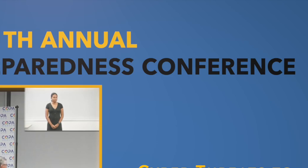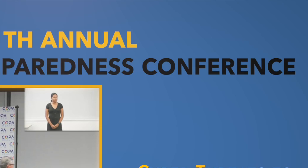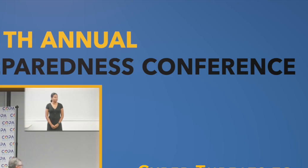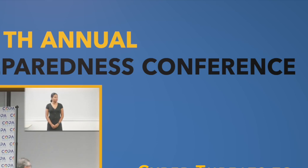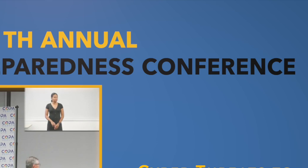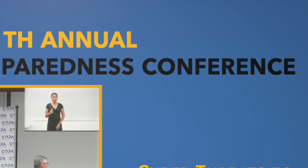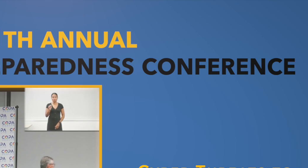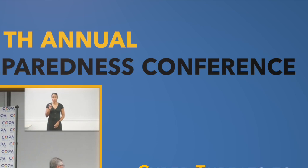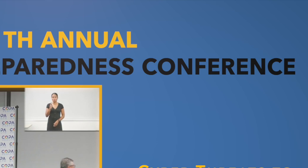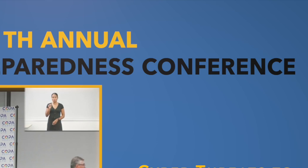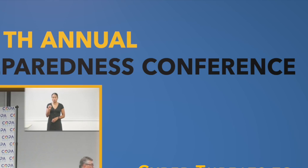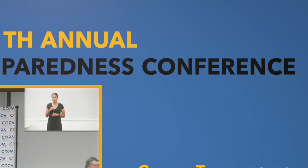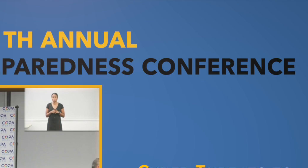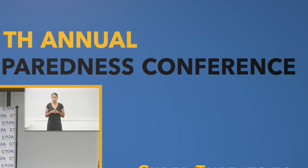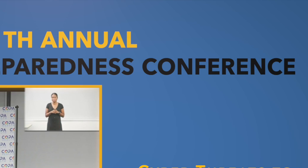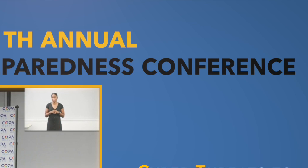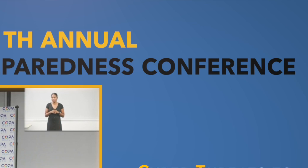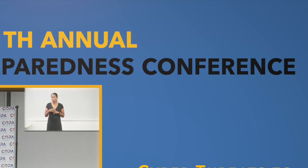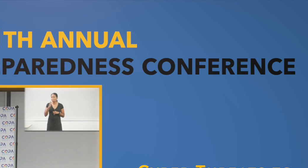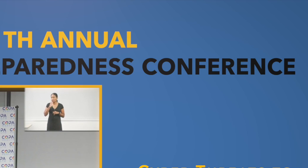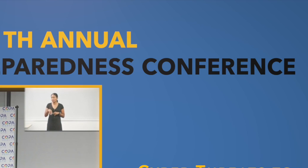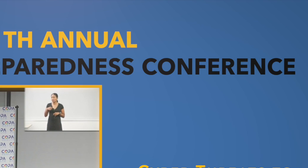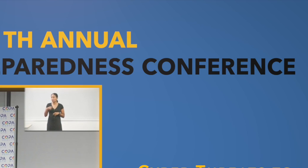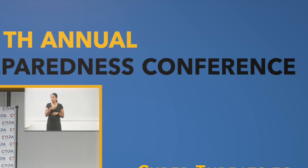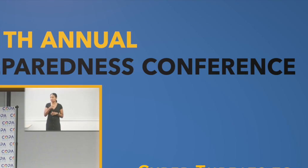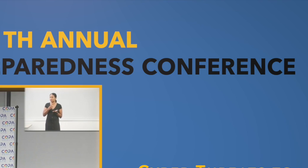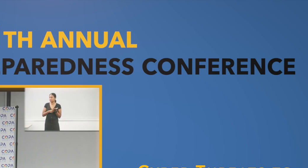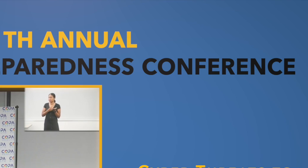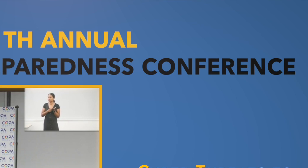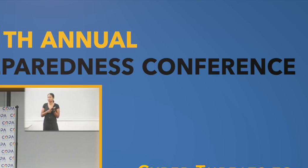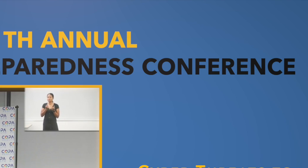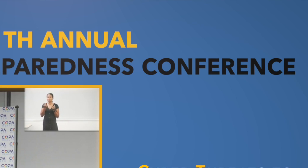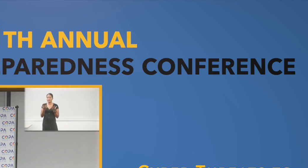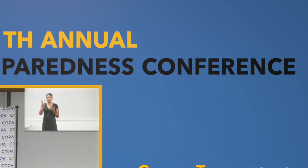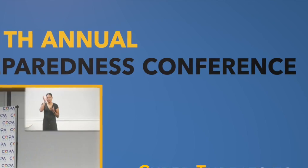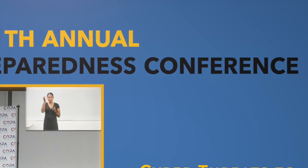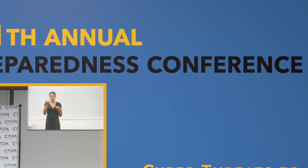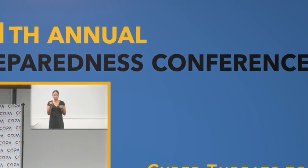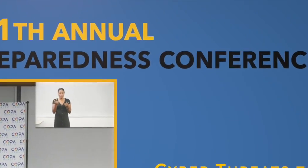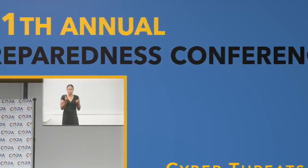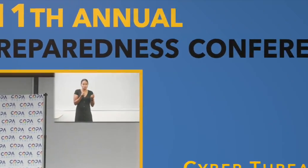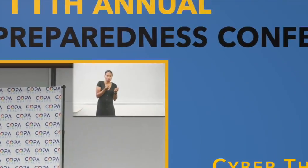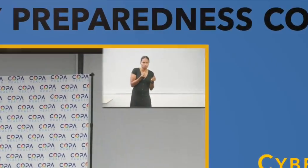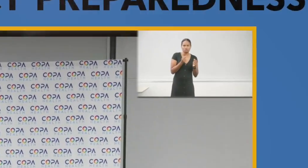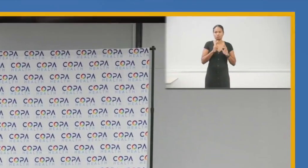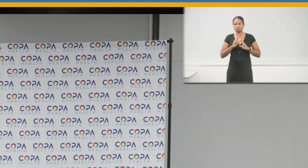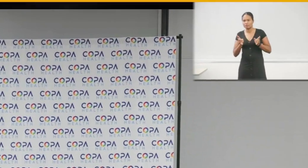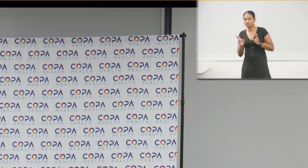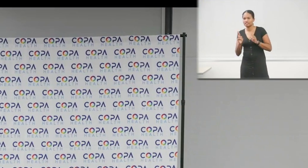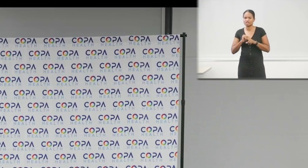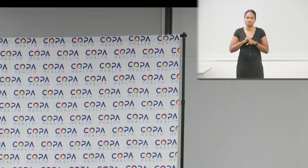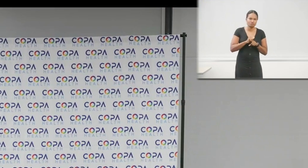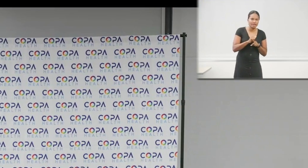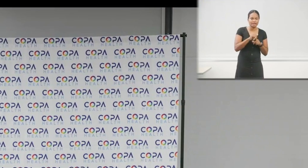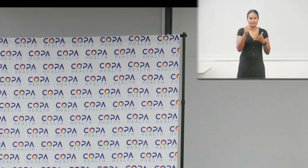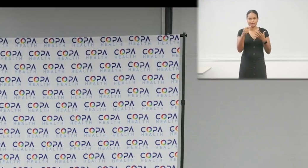We're talking about a lot of concepts today, things to do, preparation, training, stuff like that. But